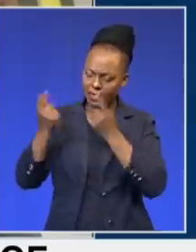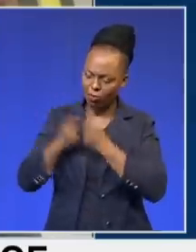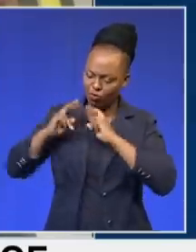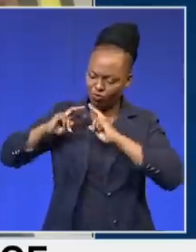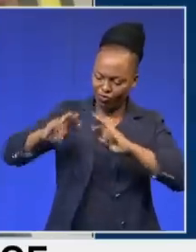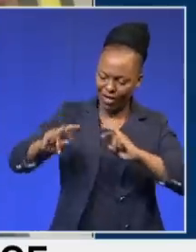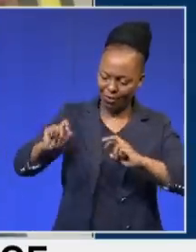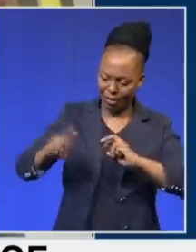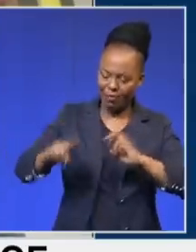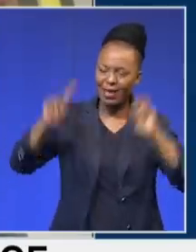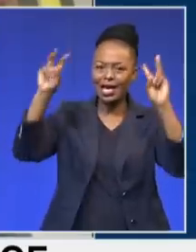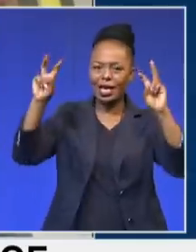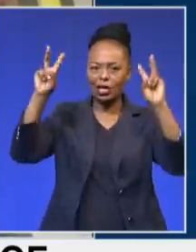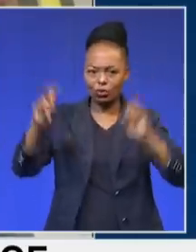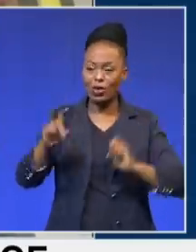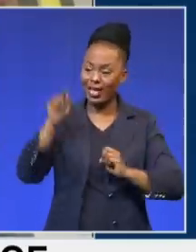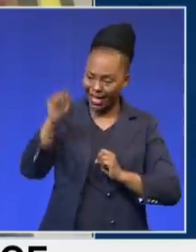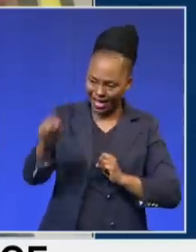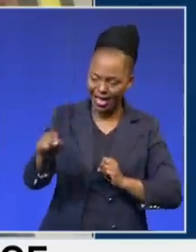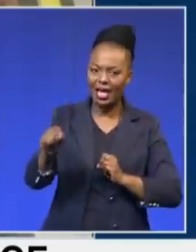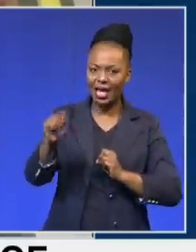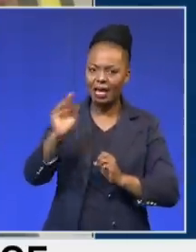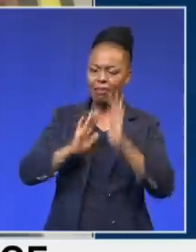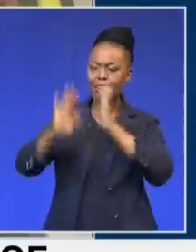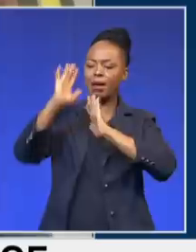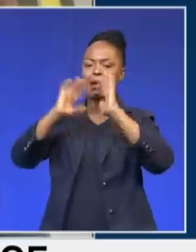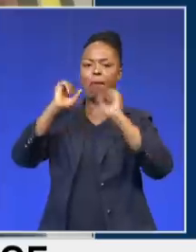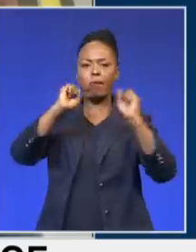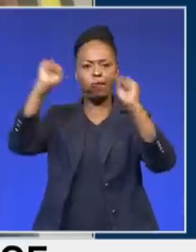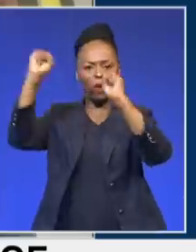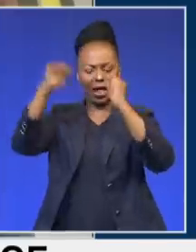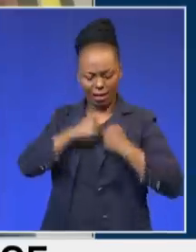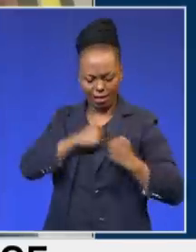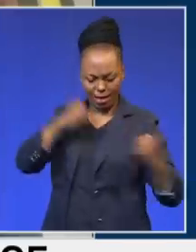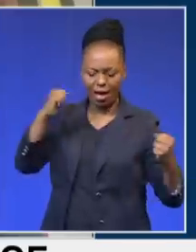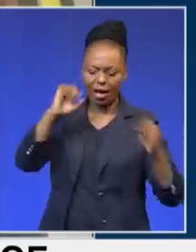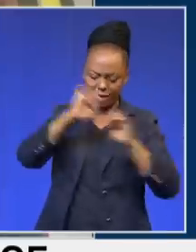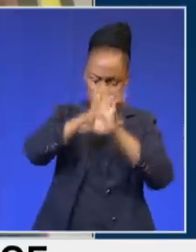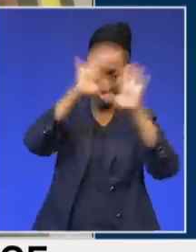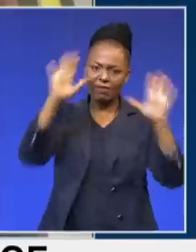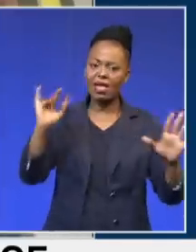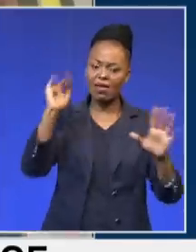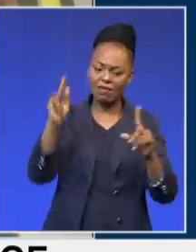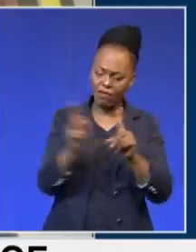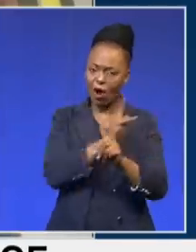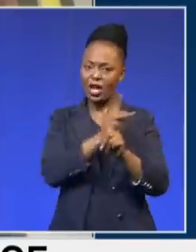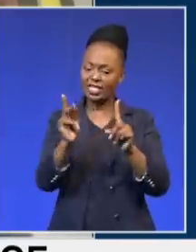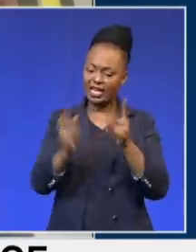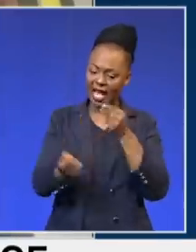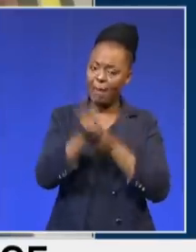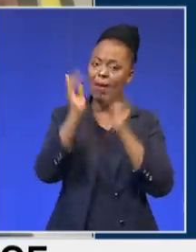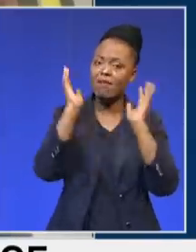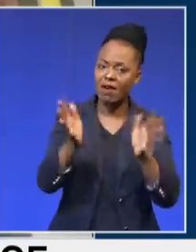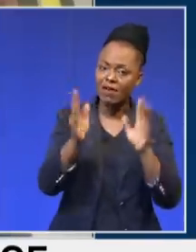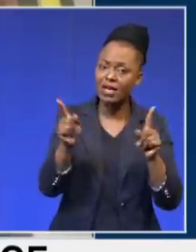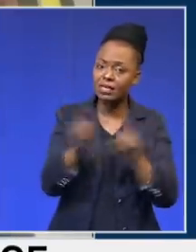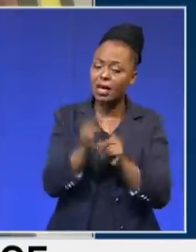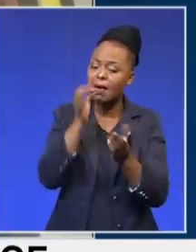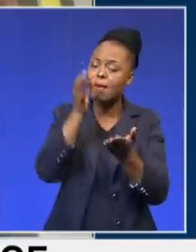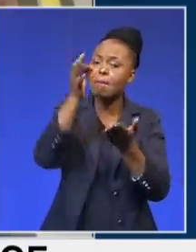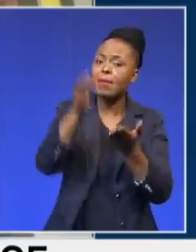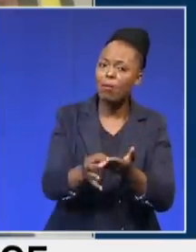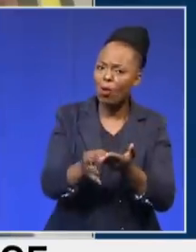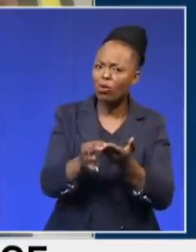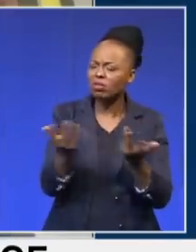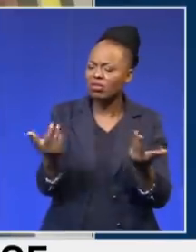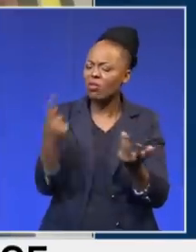with that inquiry, we'll then clarify a number of things to say, was there a violation? And what was the purpose of the ship